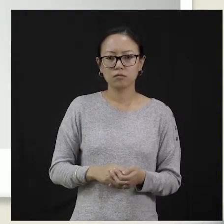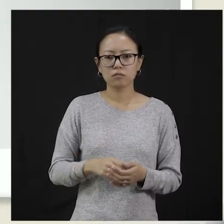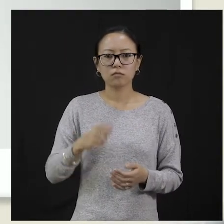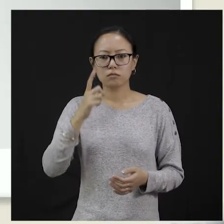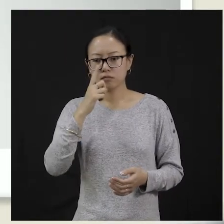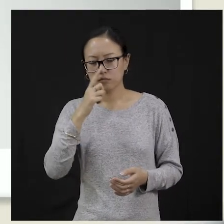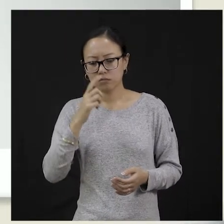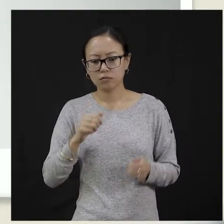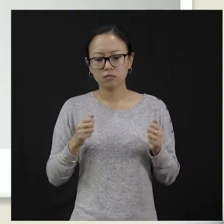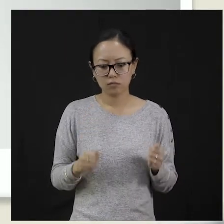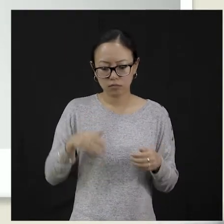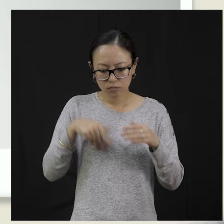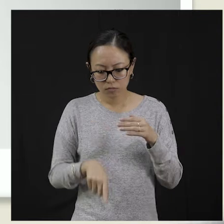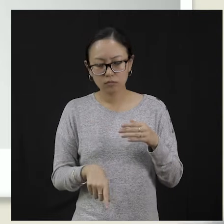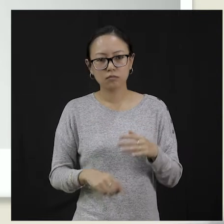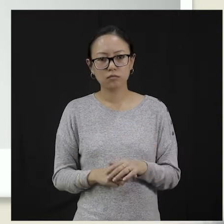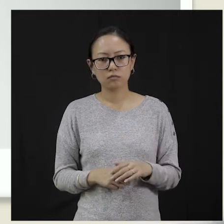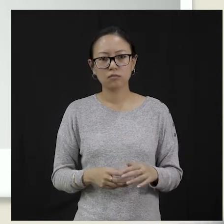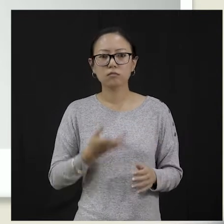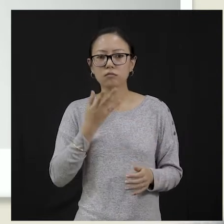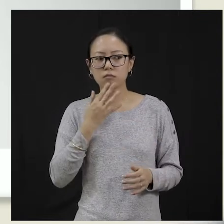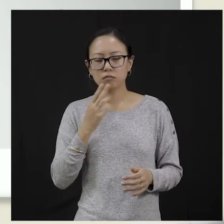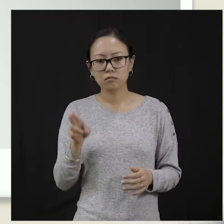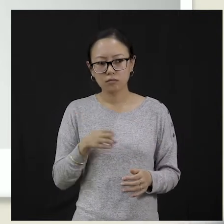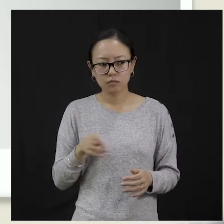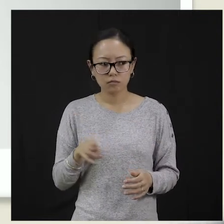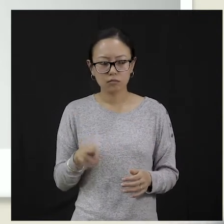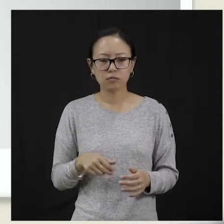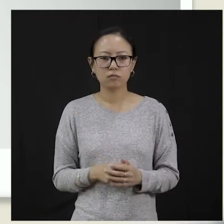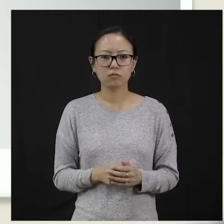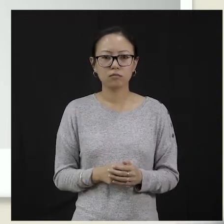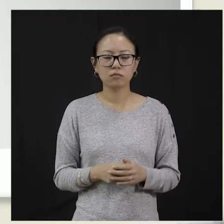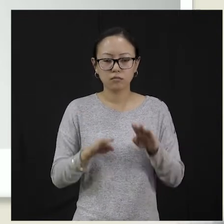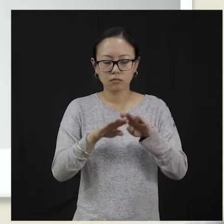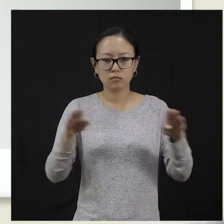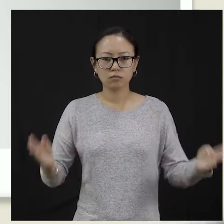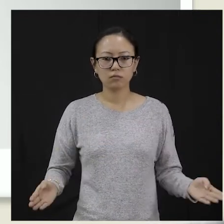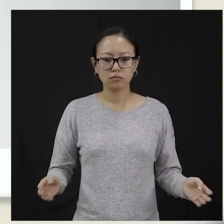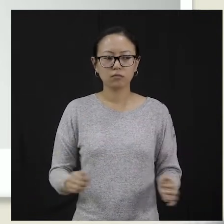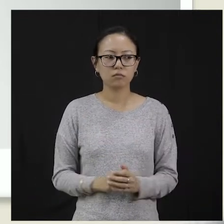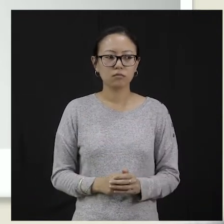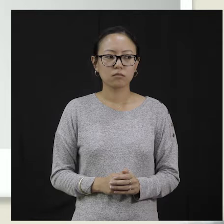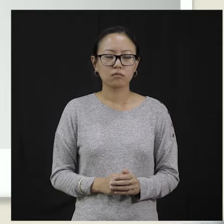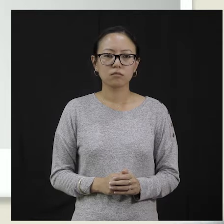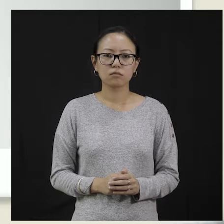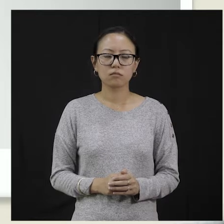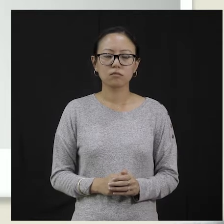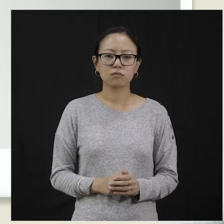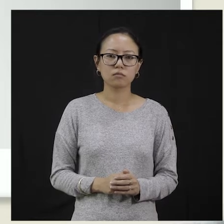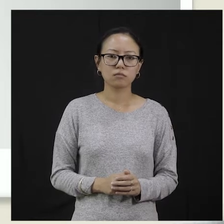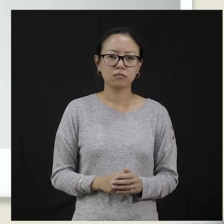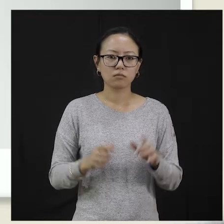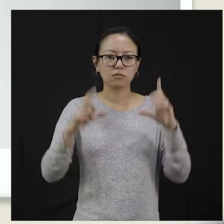Yes. You have circle the light above the girl like